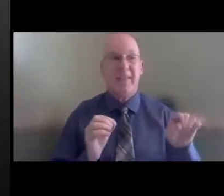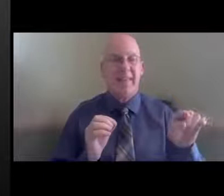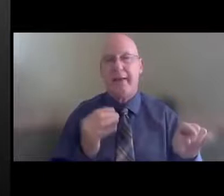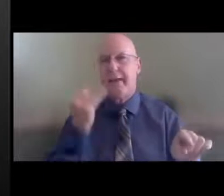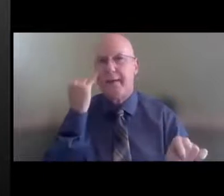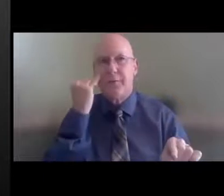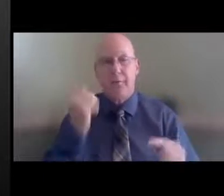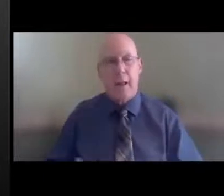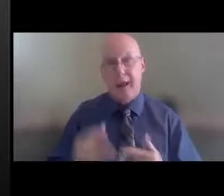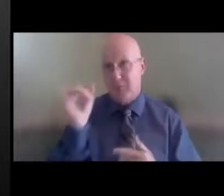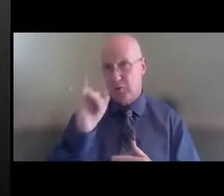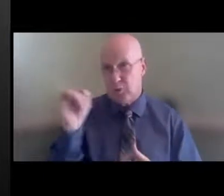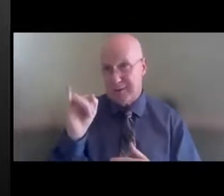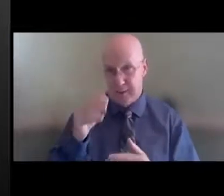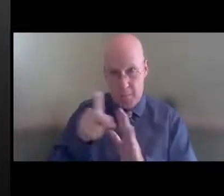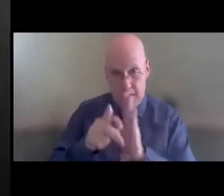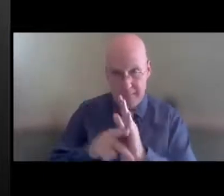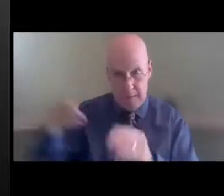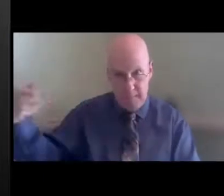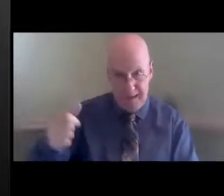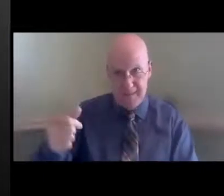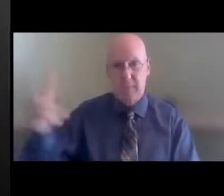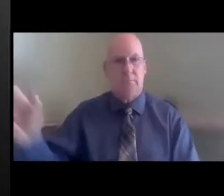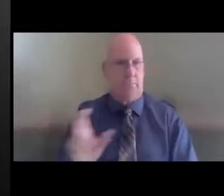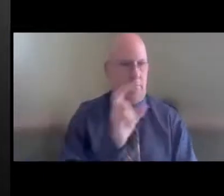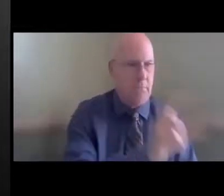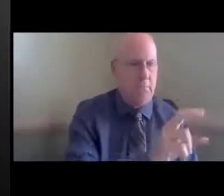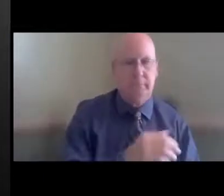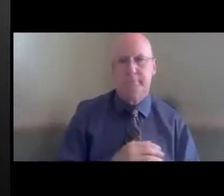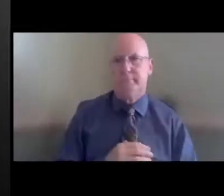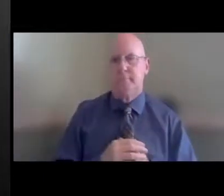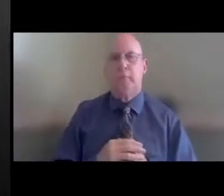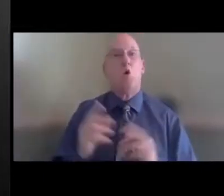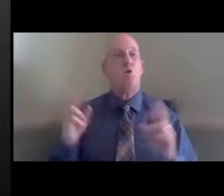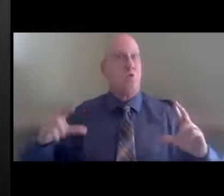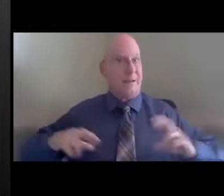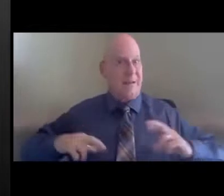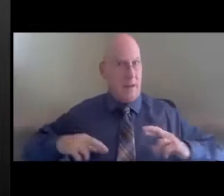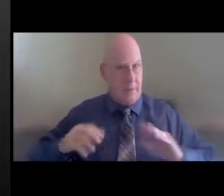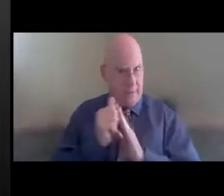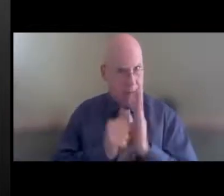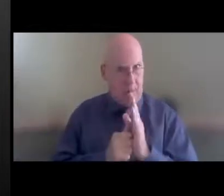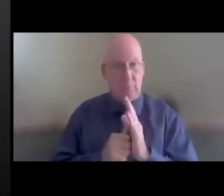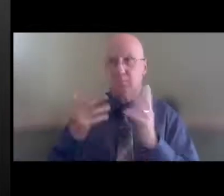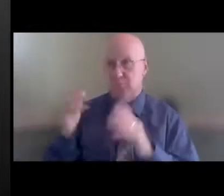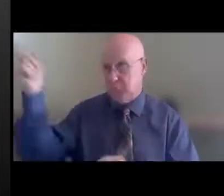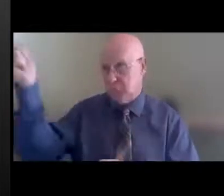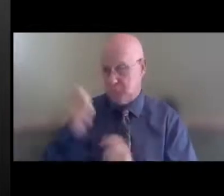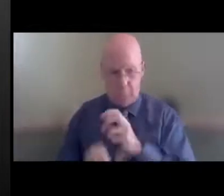a life insurance policy or even a retirement account. Or under a will, we can say, I'm going to